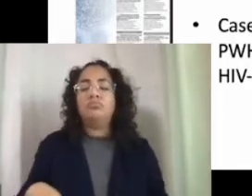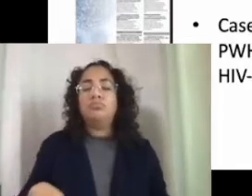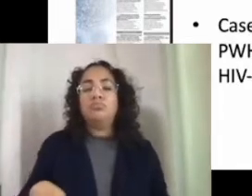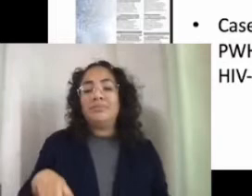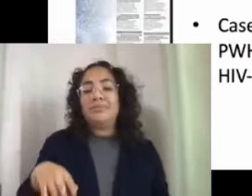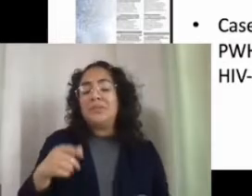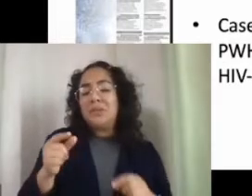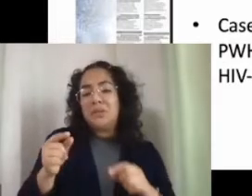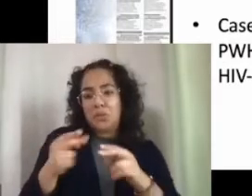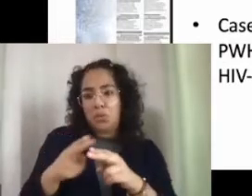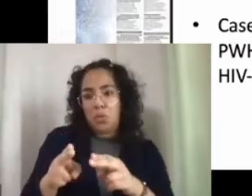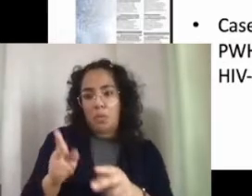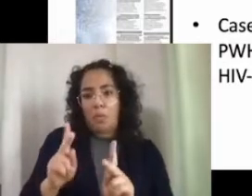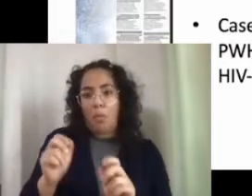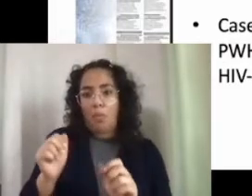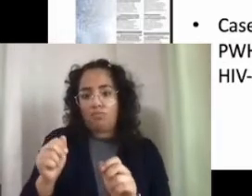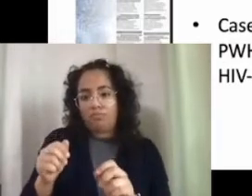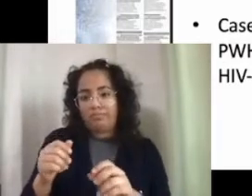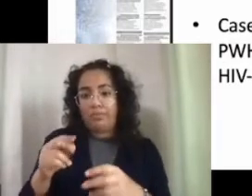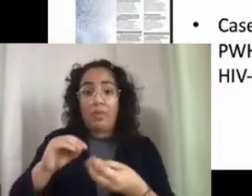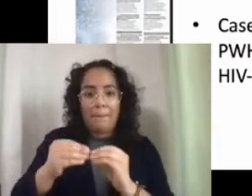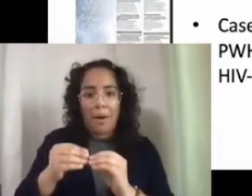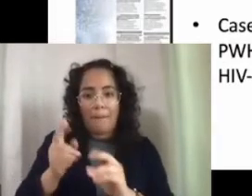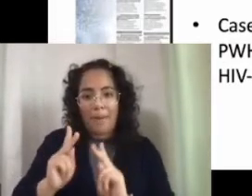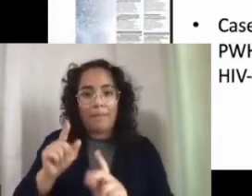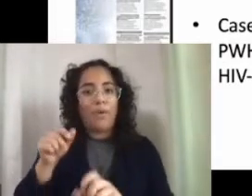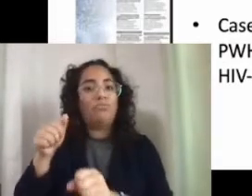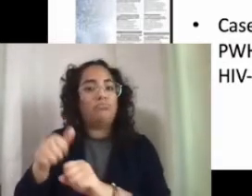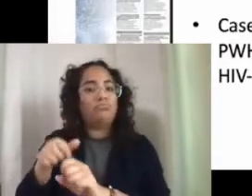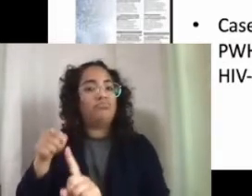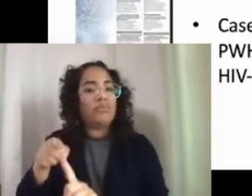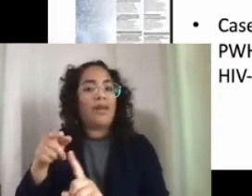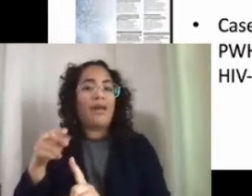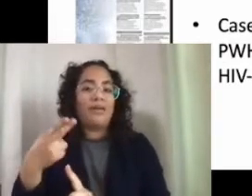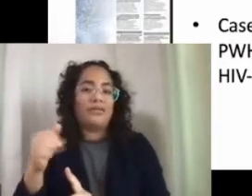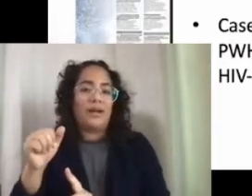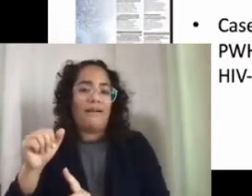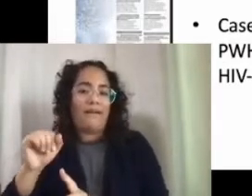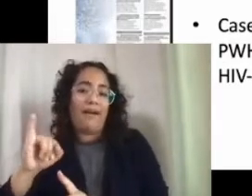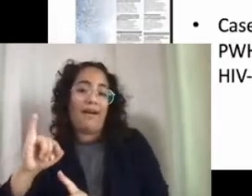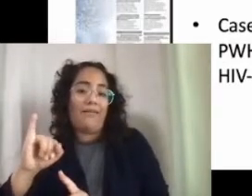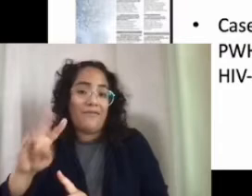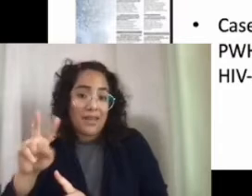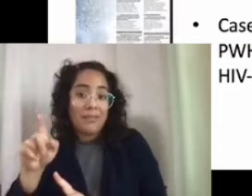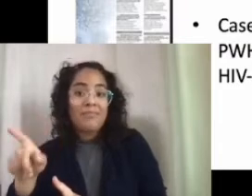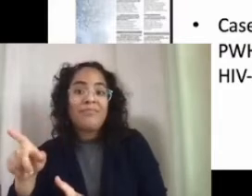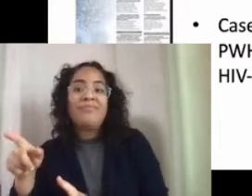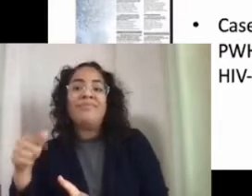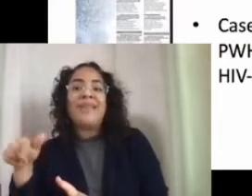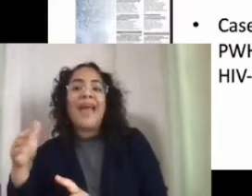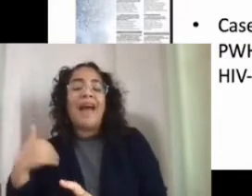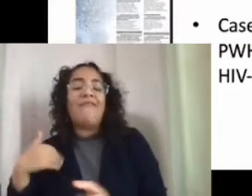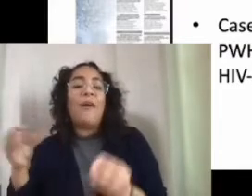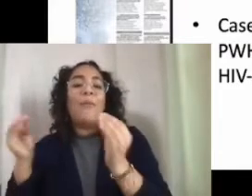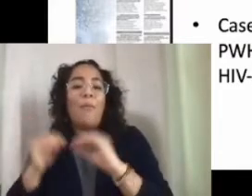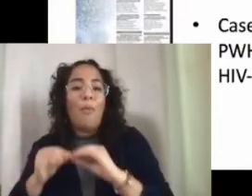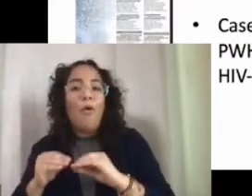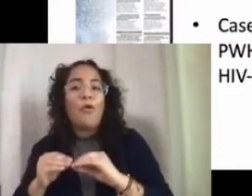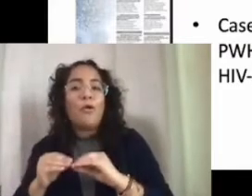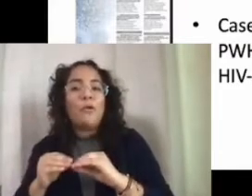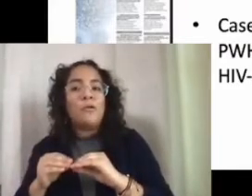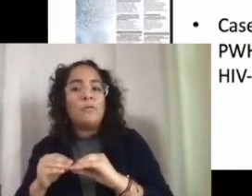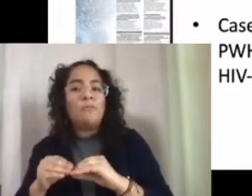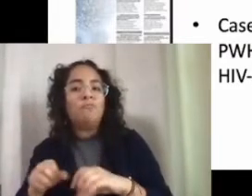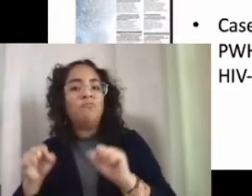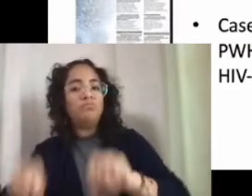study were more likely to have long COVID at 1 year than everybody else in the study. So they were